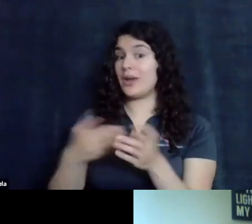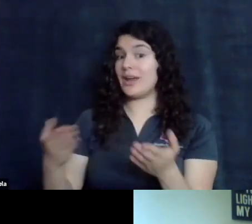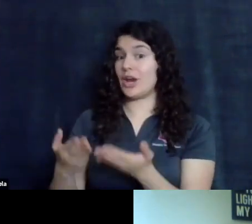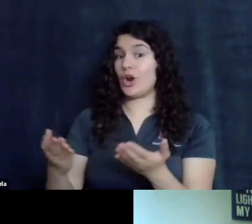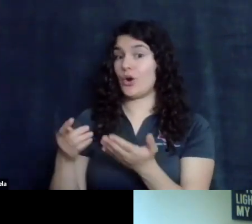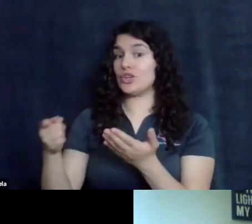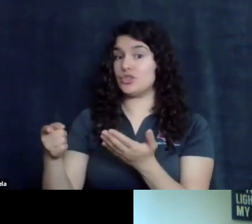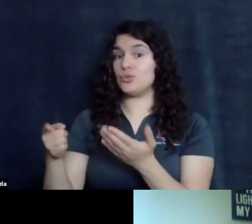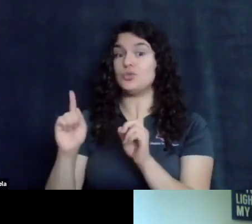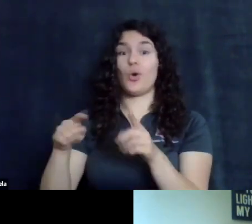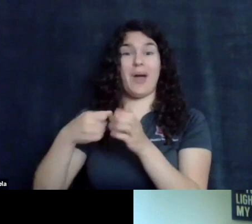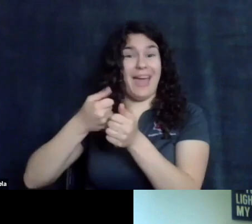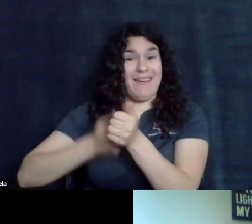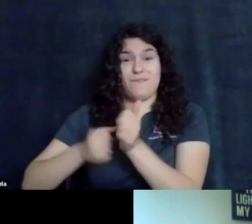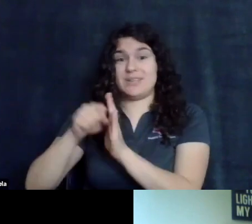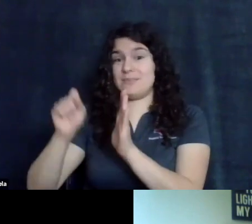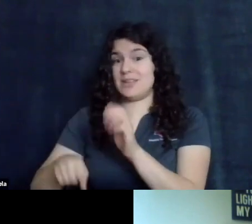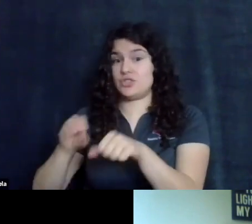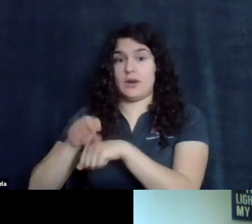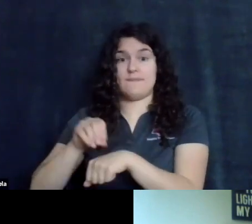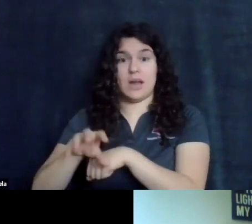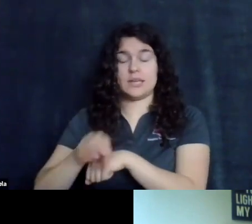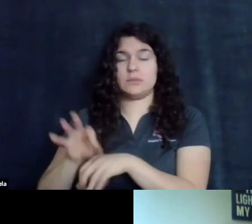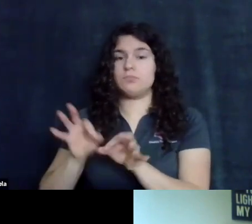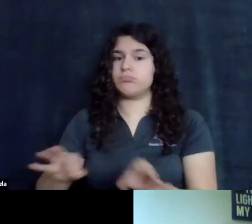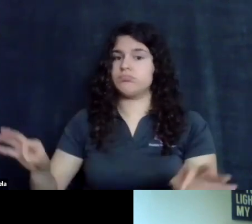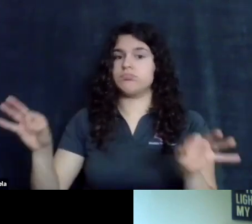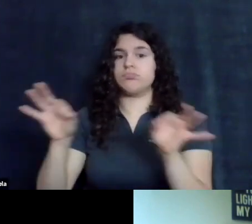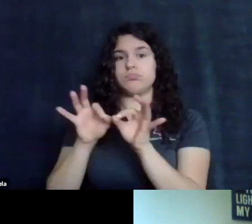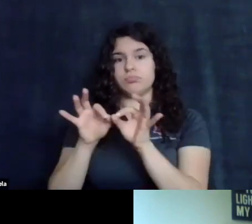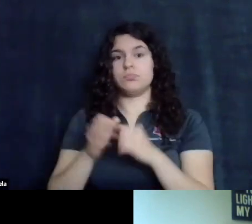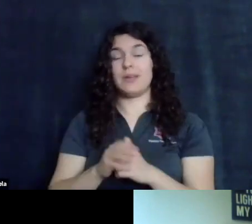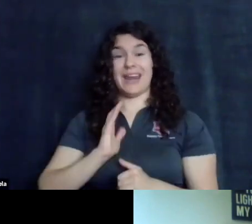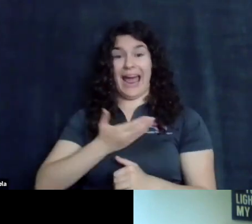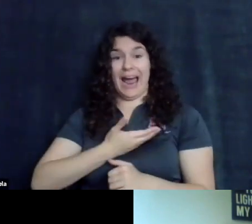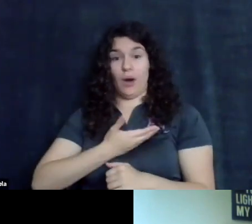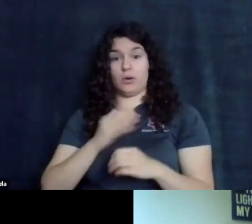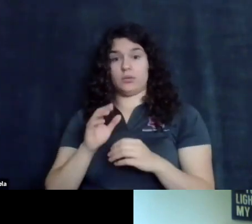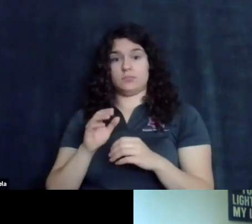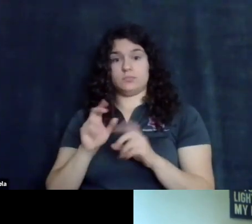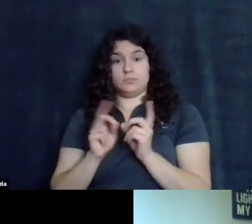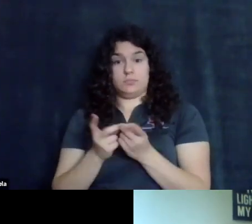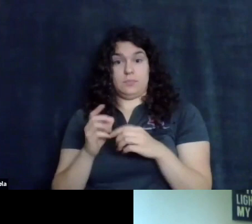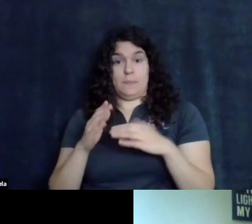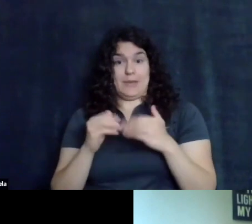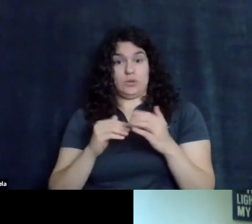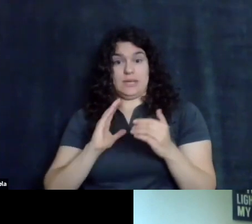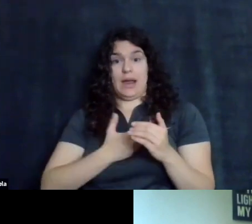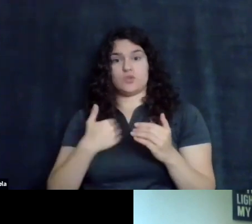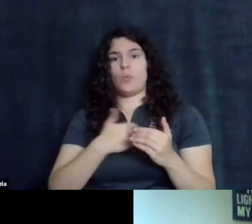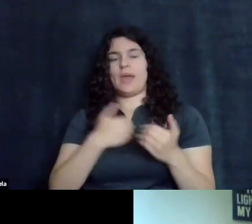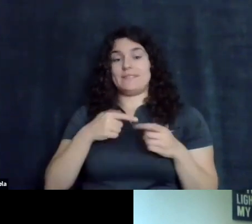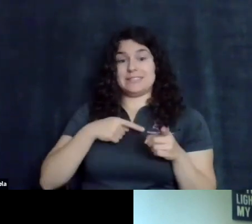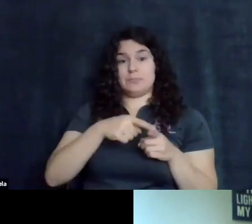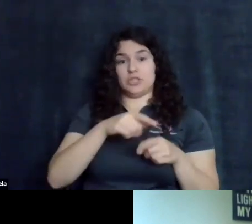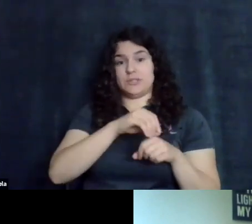every semester. And we have a specialist advisor in our building who always is there to help